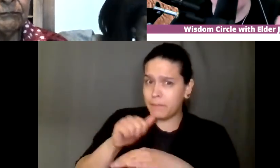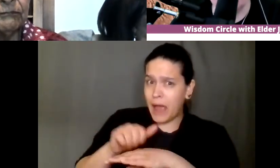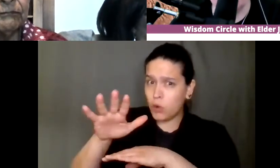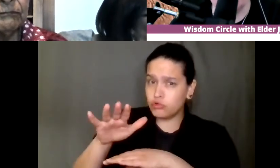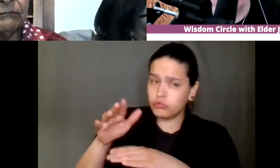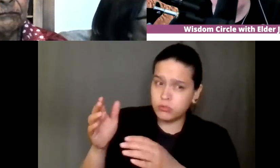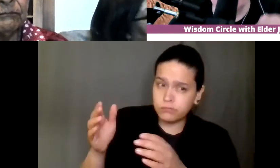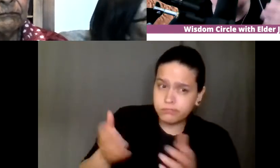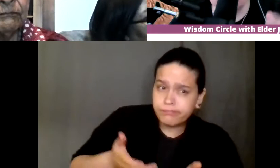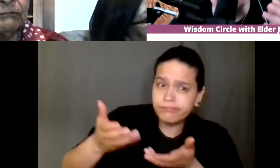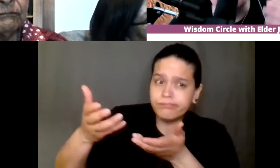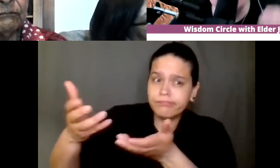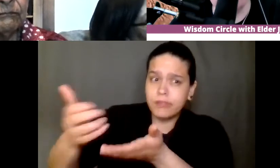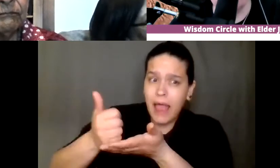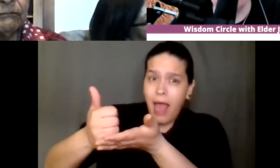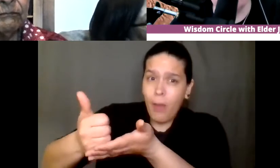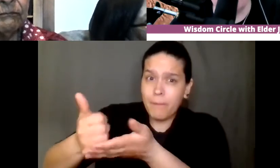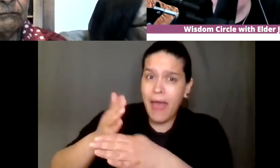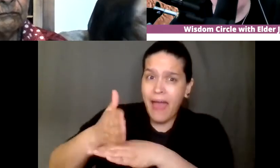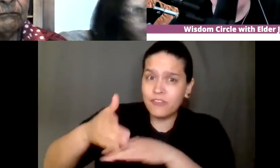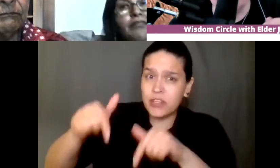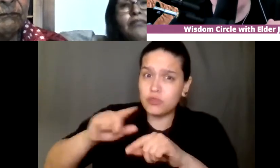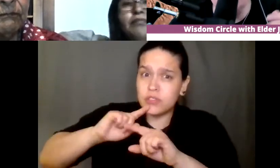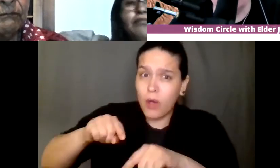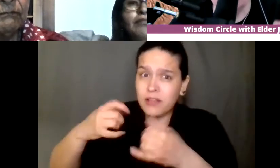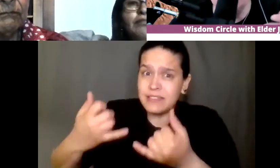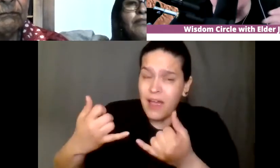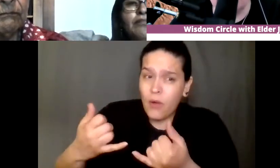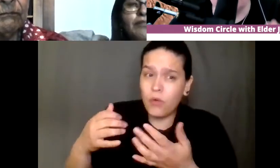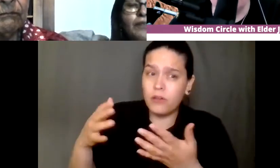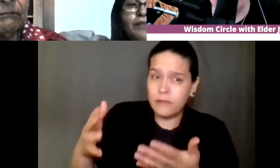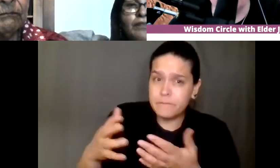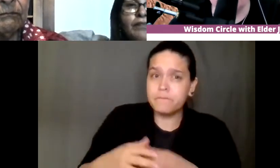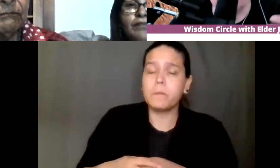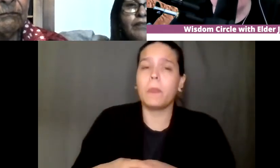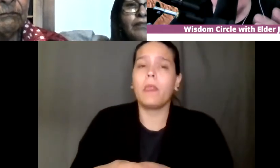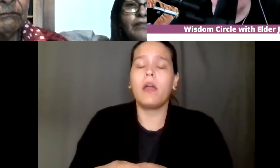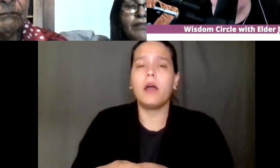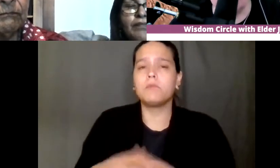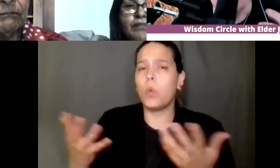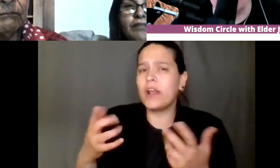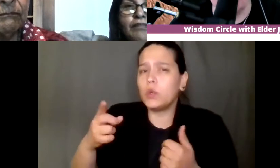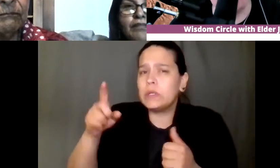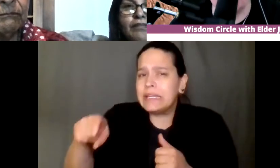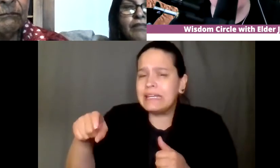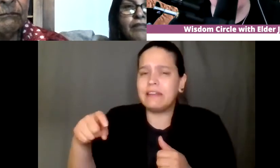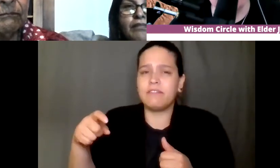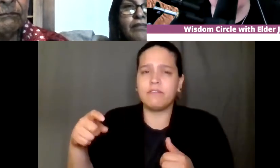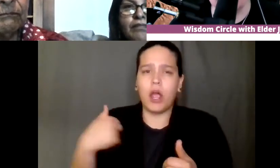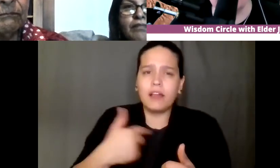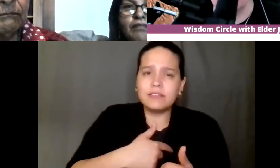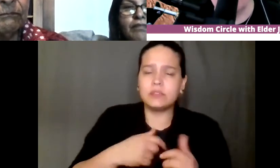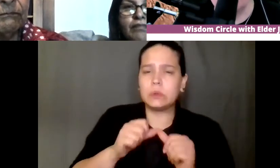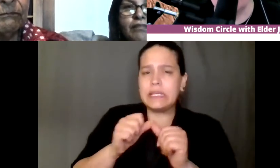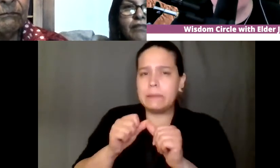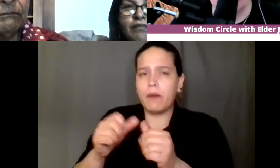bringing up to you? Should we continue doing that? And what do you need from us to continue fundraising for? What is needed